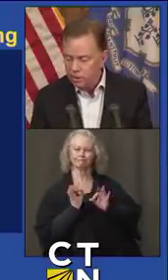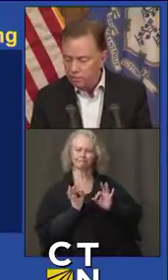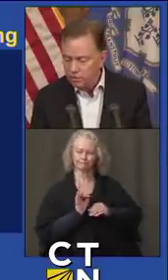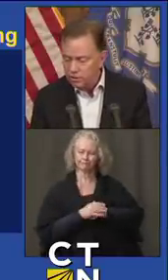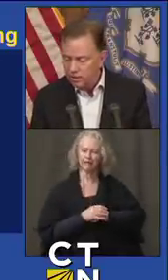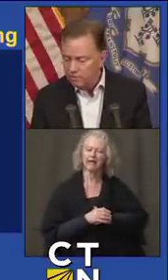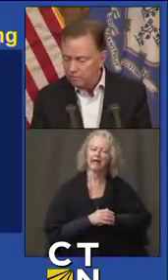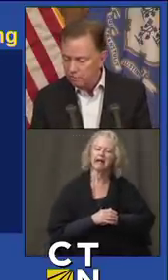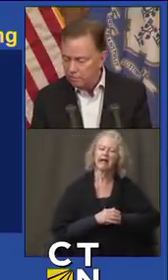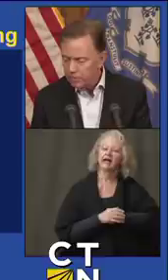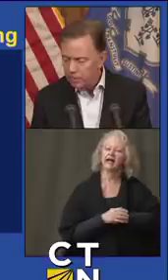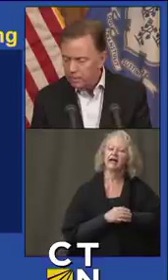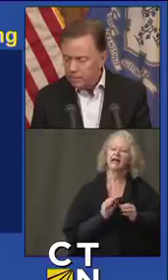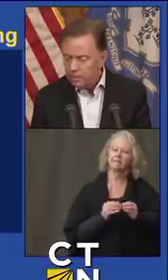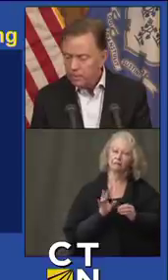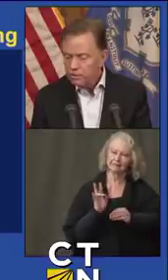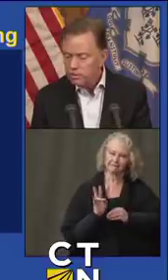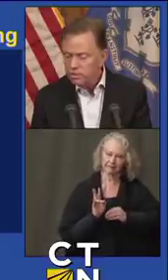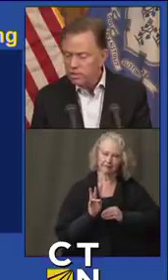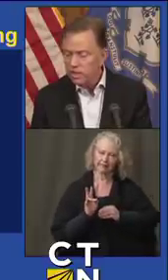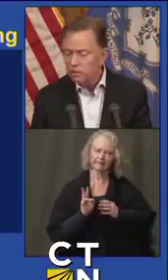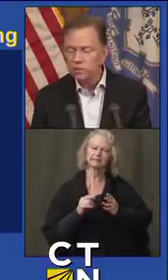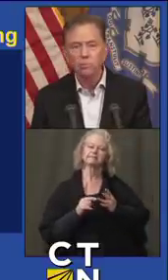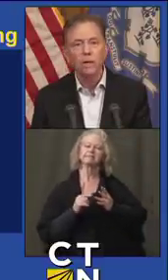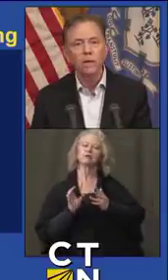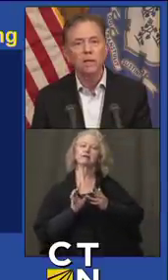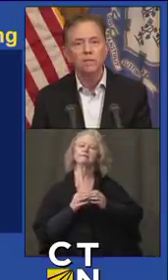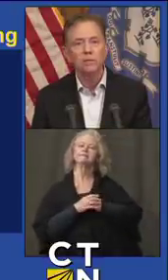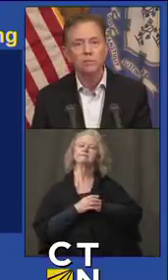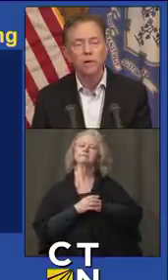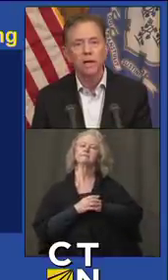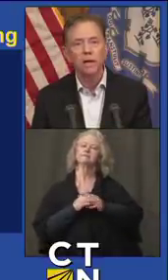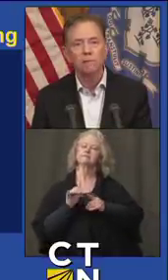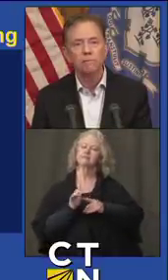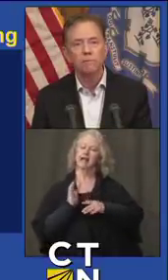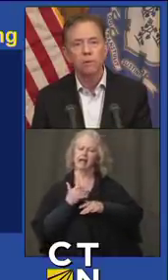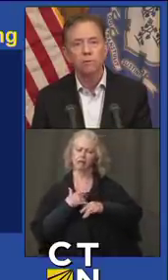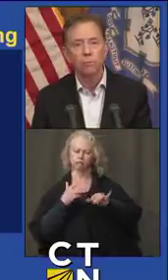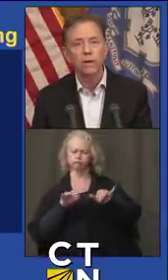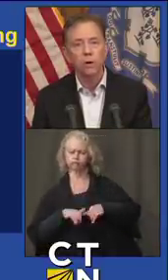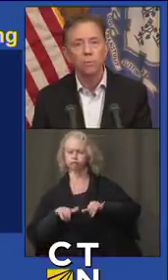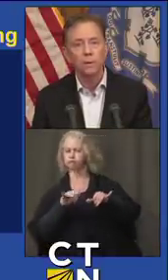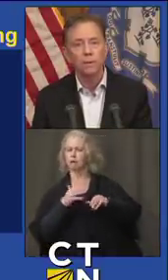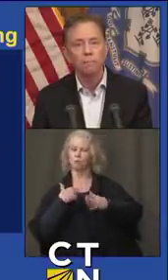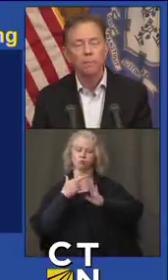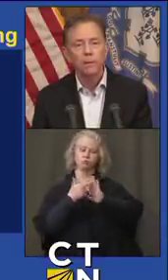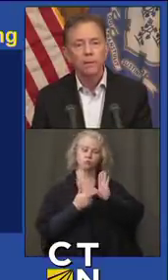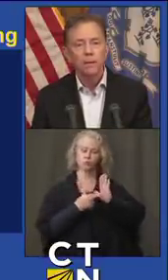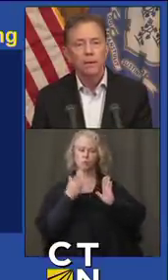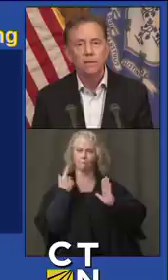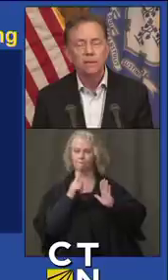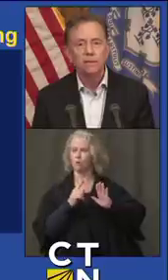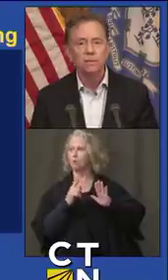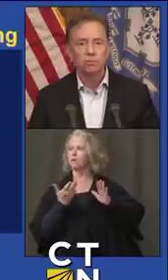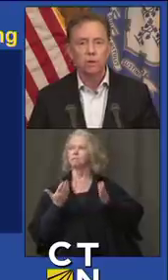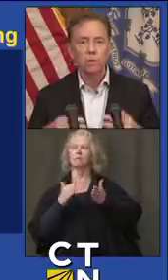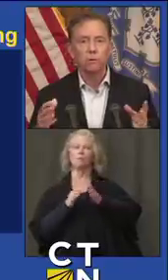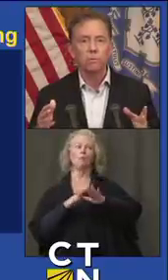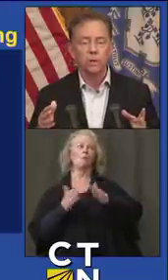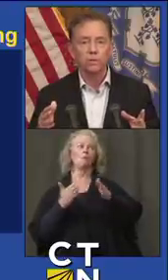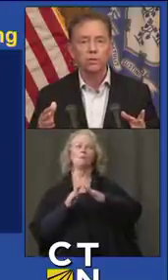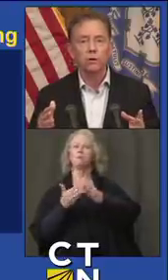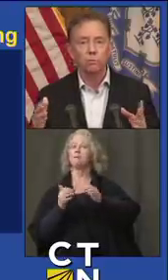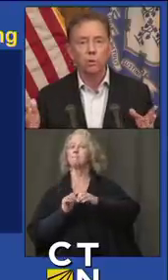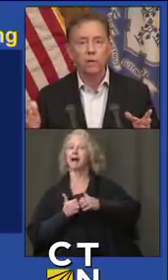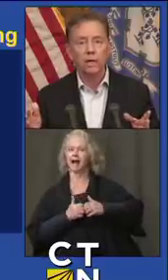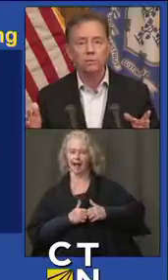criteria number 7. This is the standards and regulations we have for reopening. And this is really what